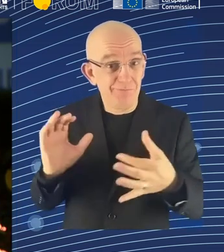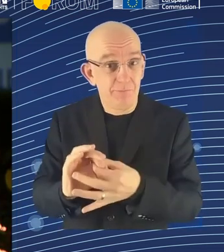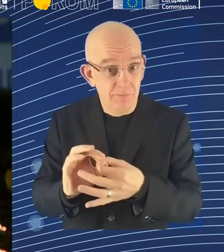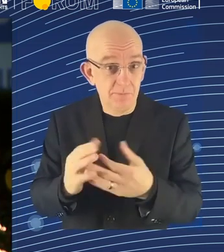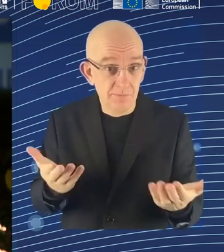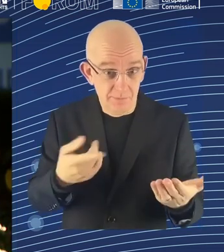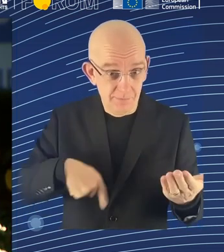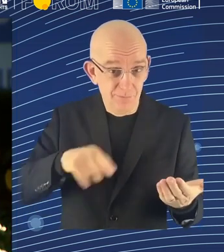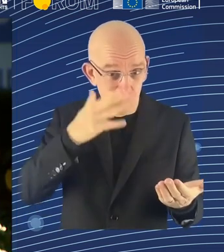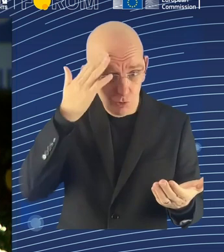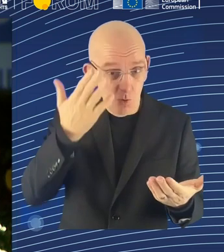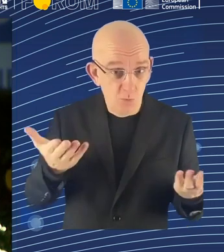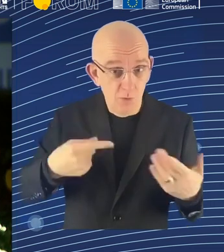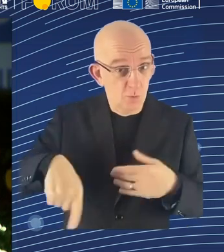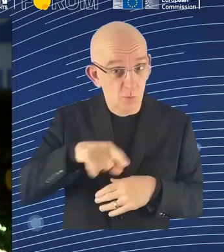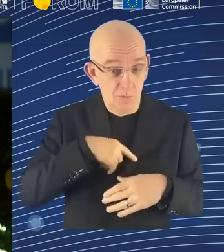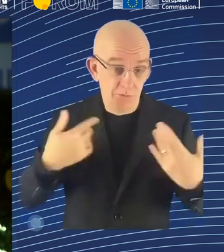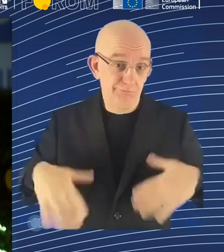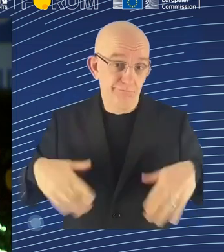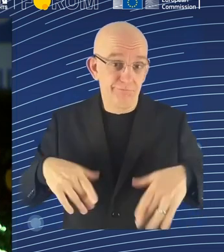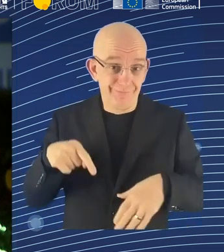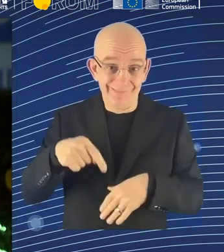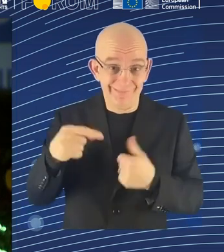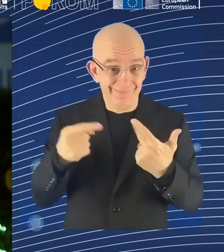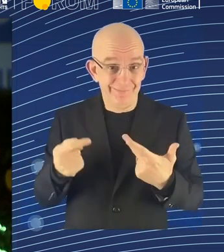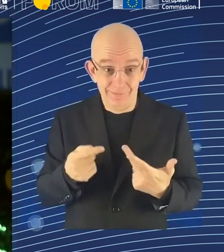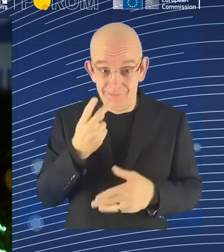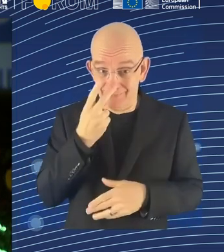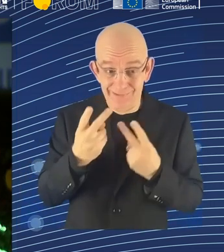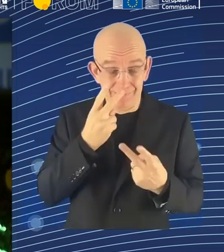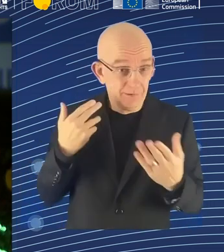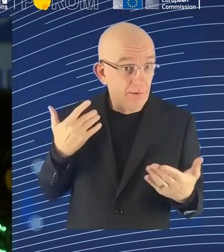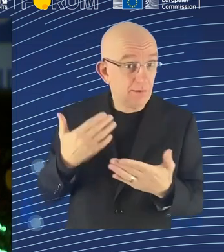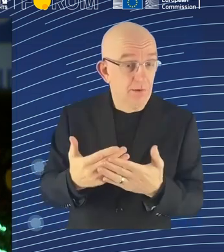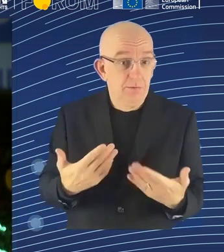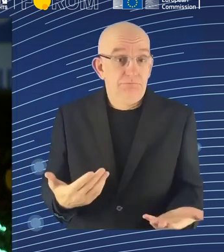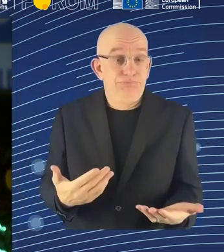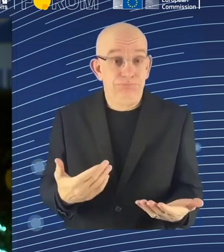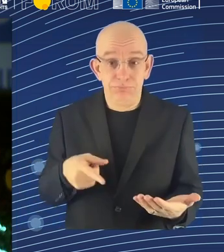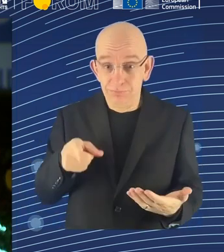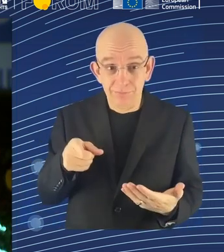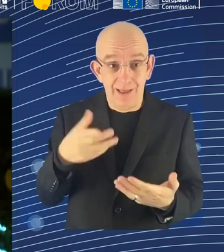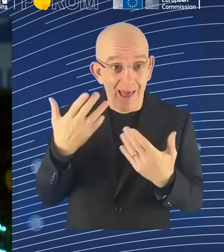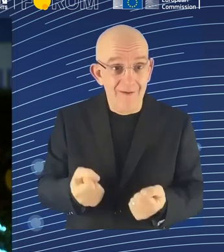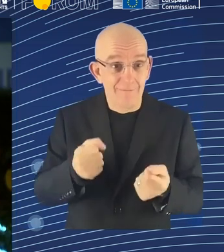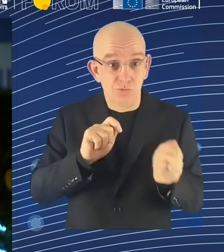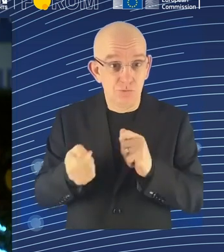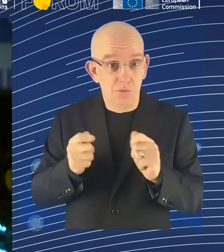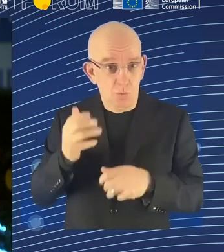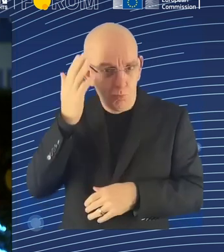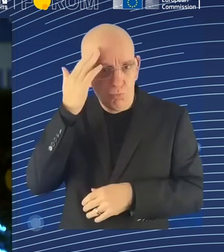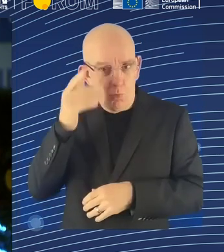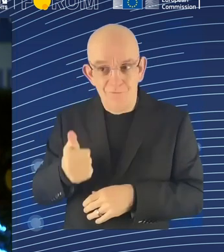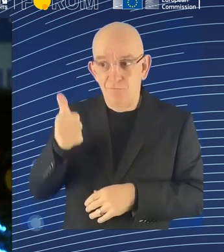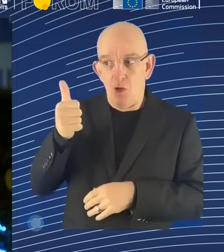the first wave of data, which was about personal data, and you're going to love the second wave, the wave of industrial data, the use of which is going to